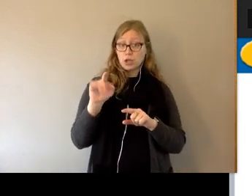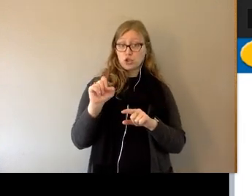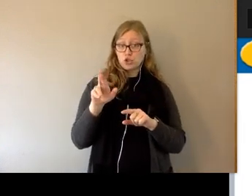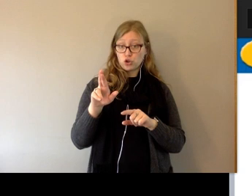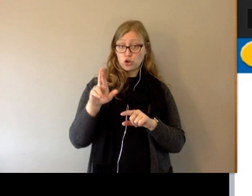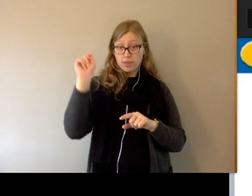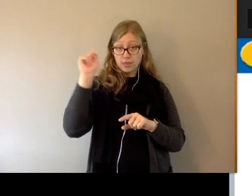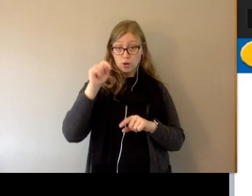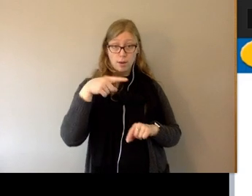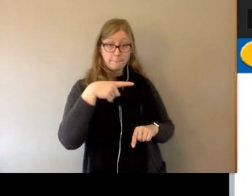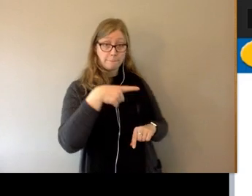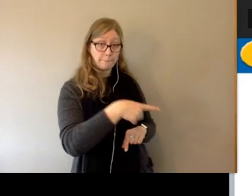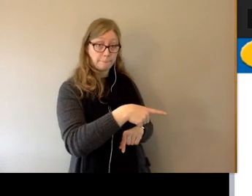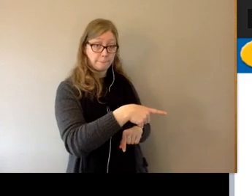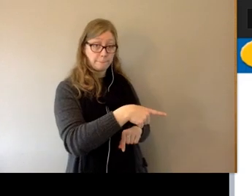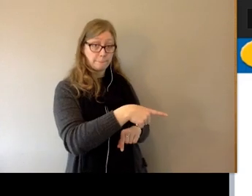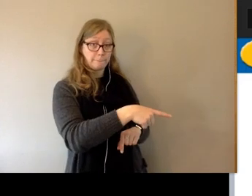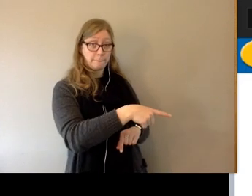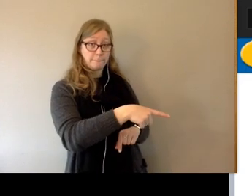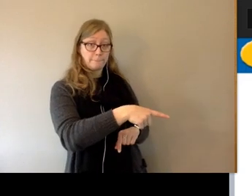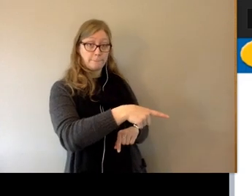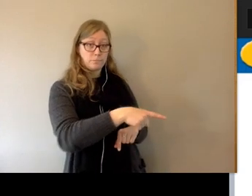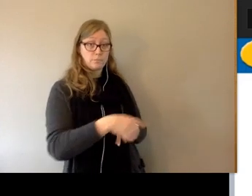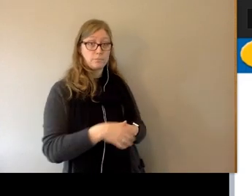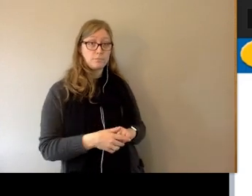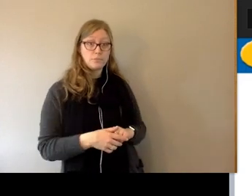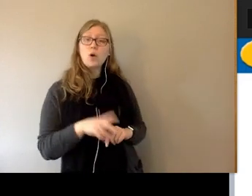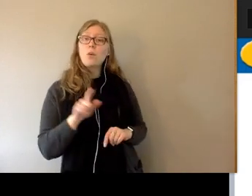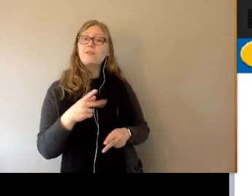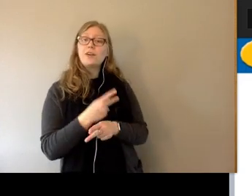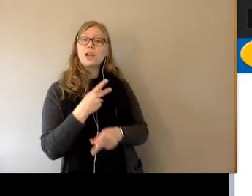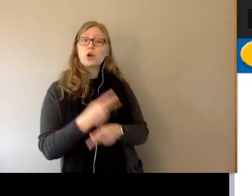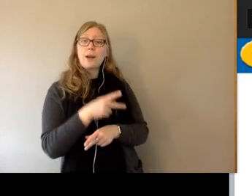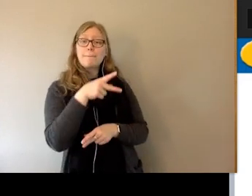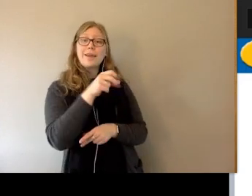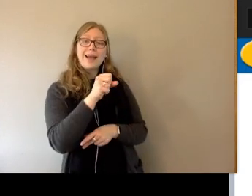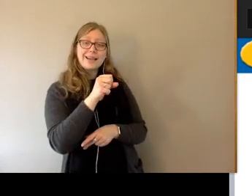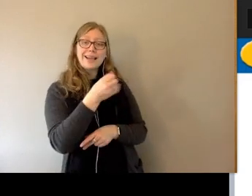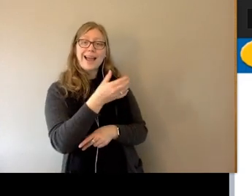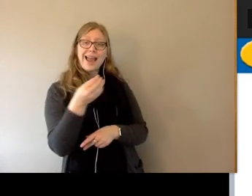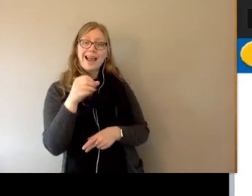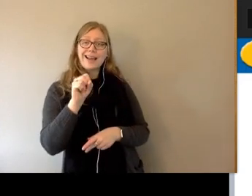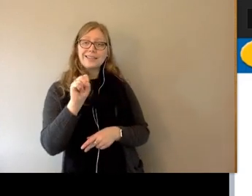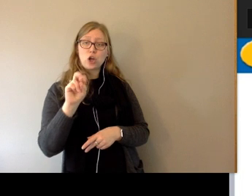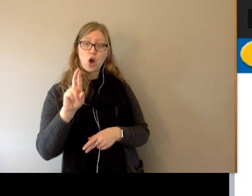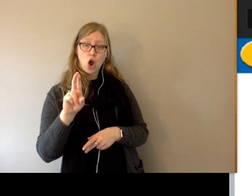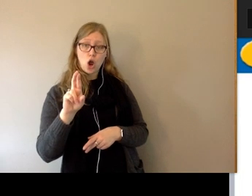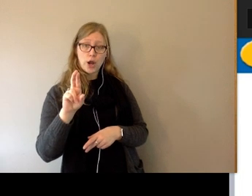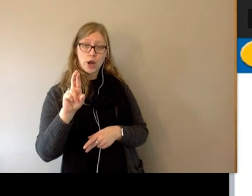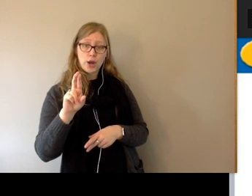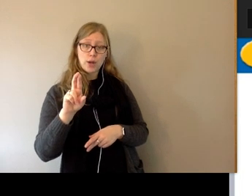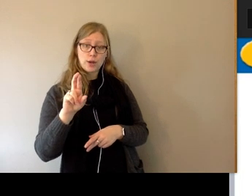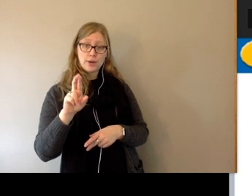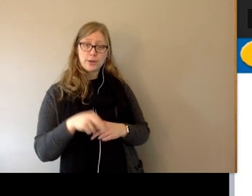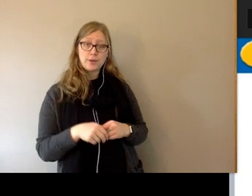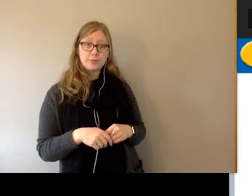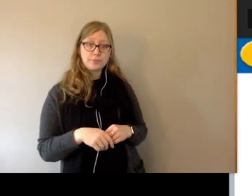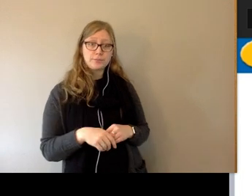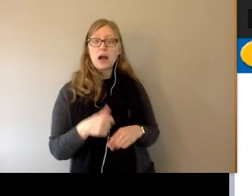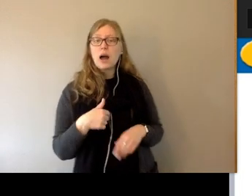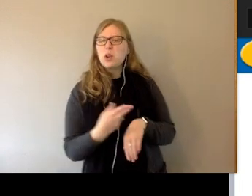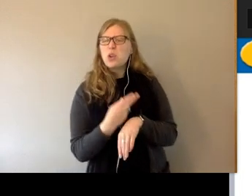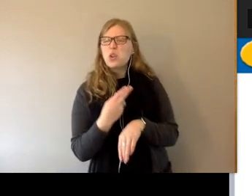So here we have it, and we know we can identify here's the angle that's bisected. So I'm going to use the highlighter to